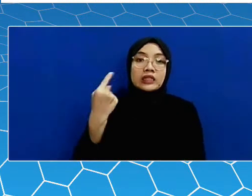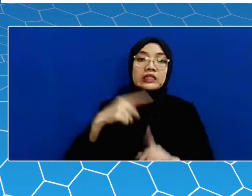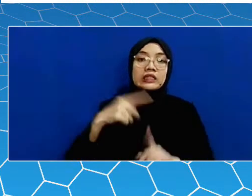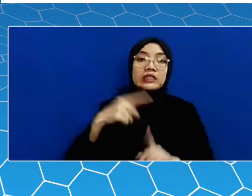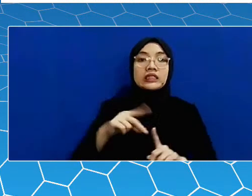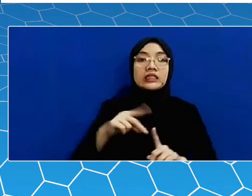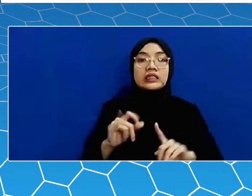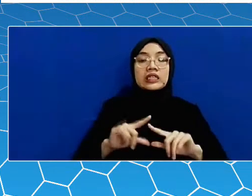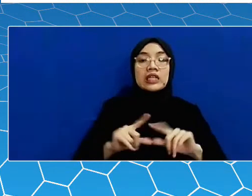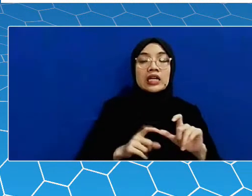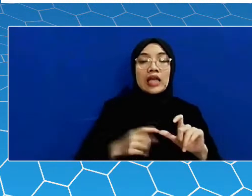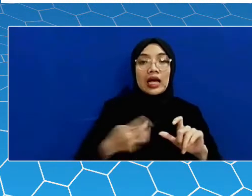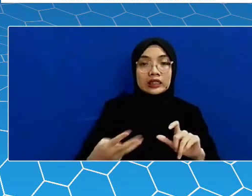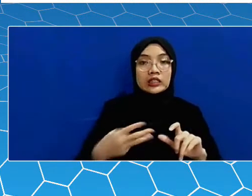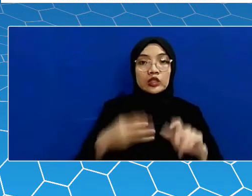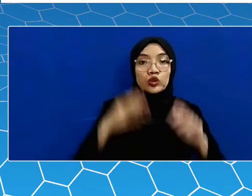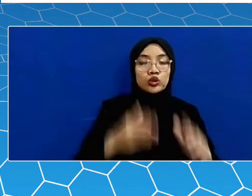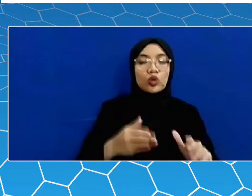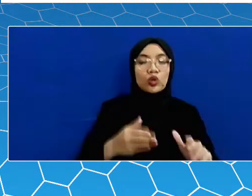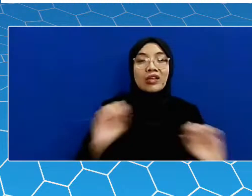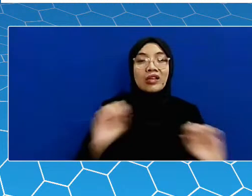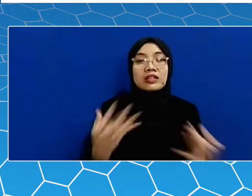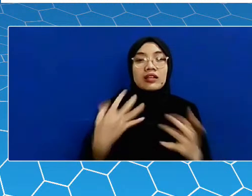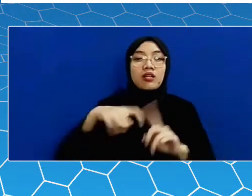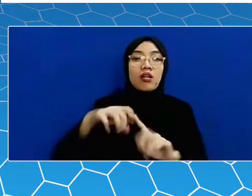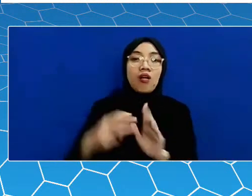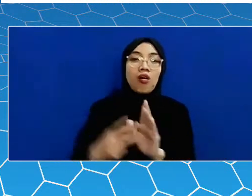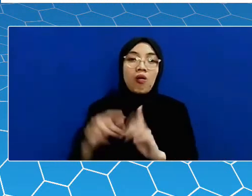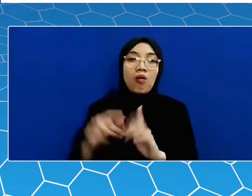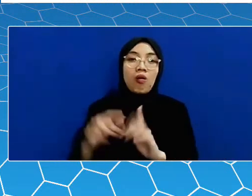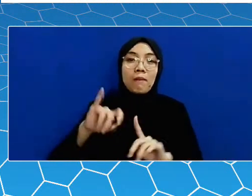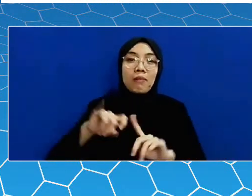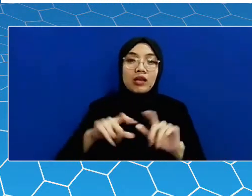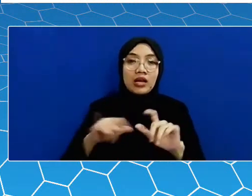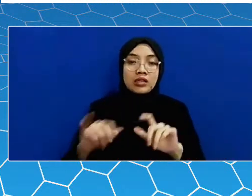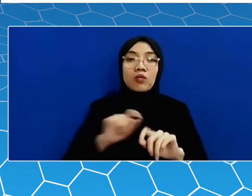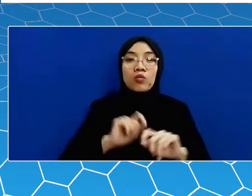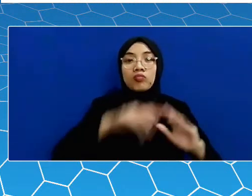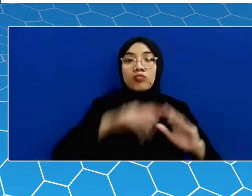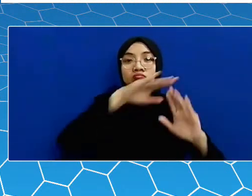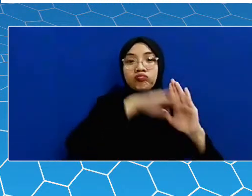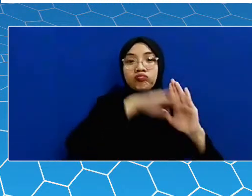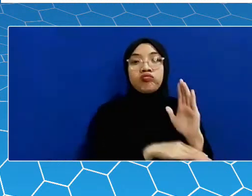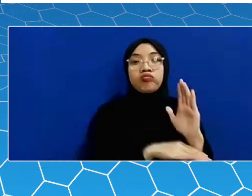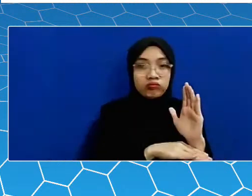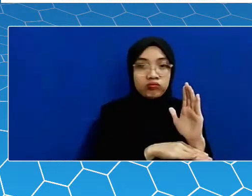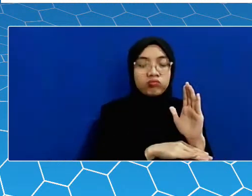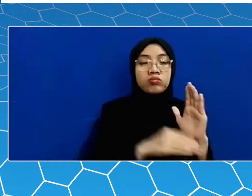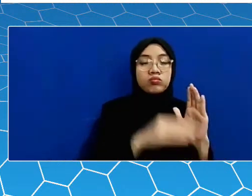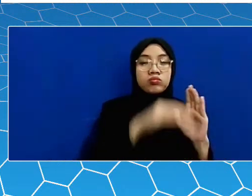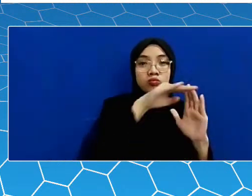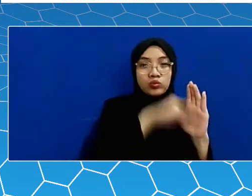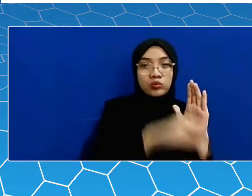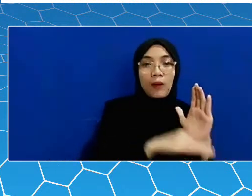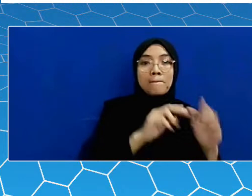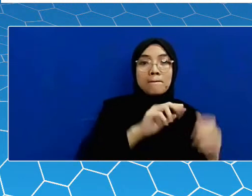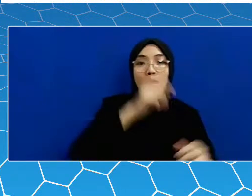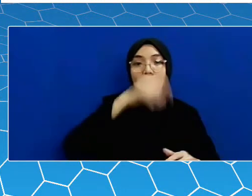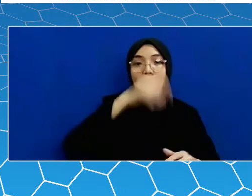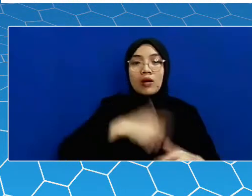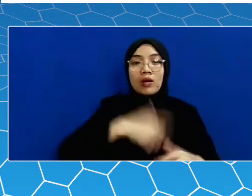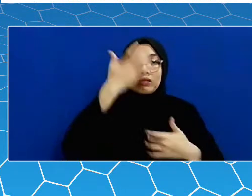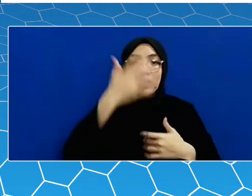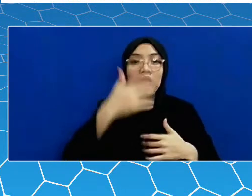start to then bring down lists of patients who are at high risk of certain complications to ensure that they are seen